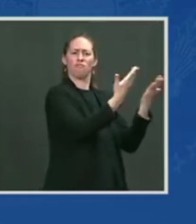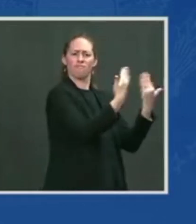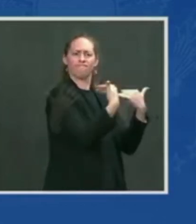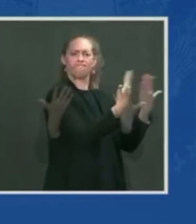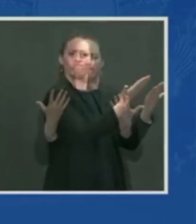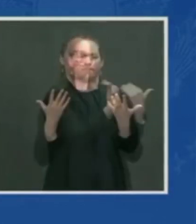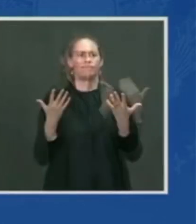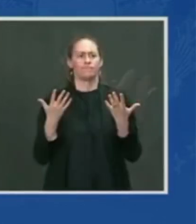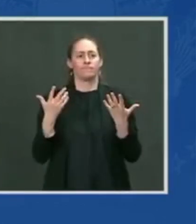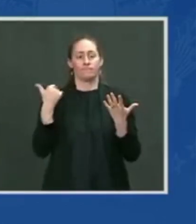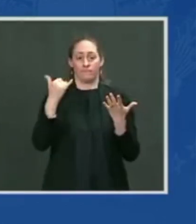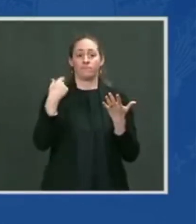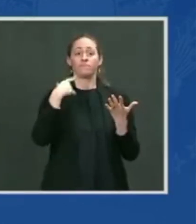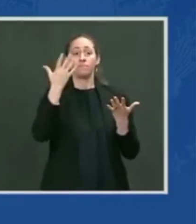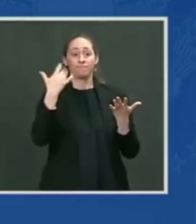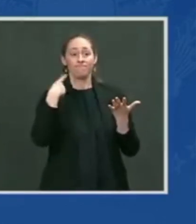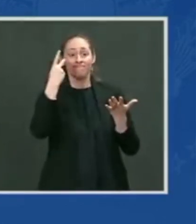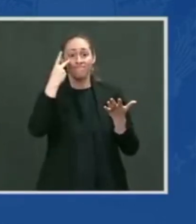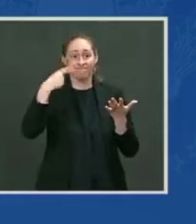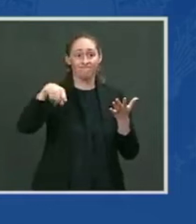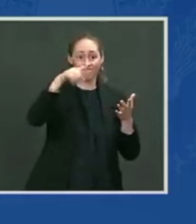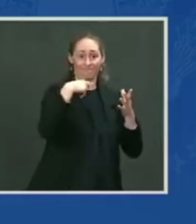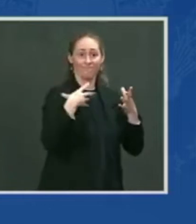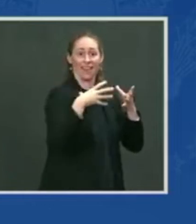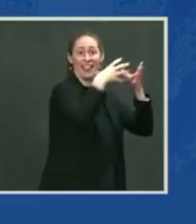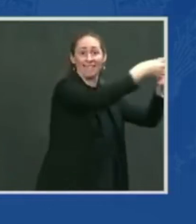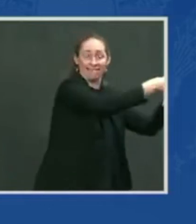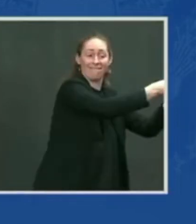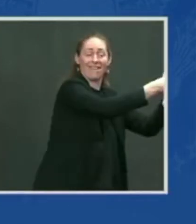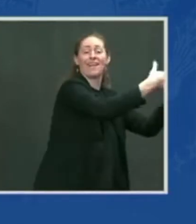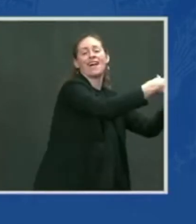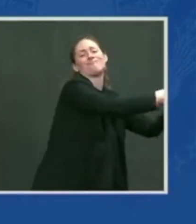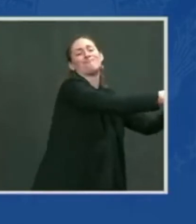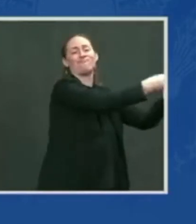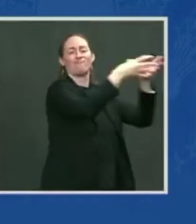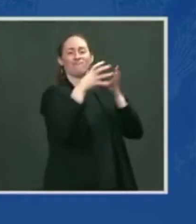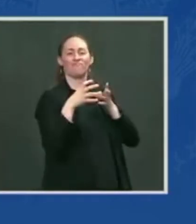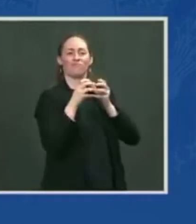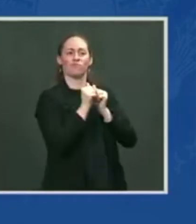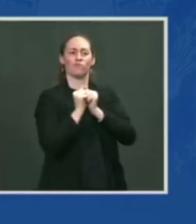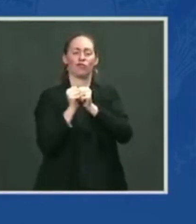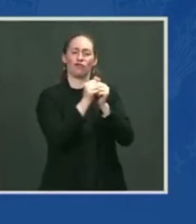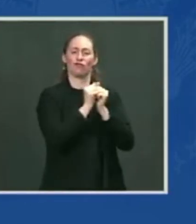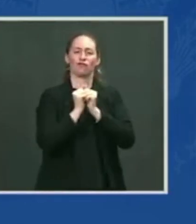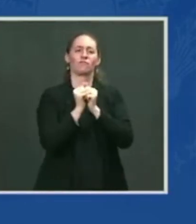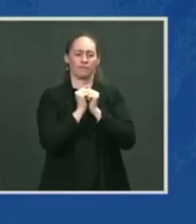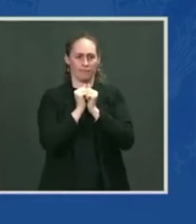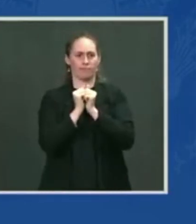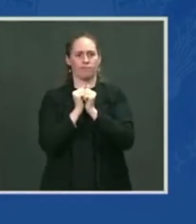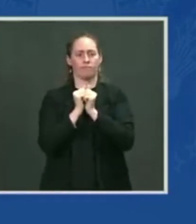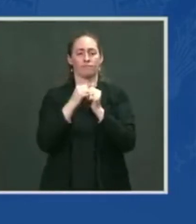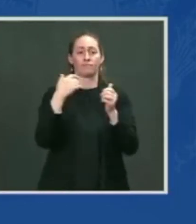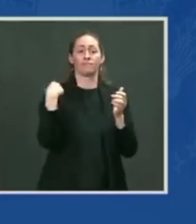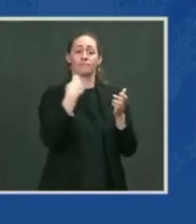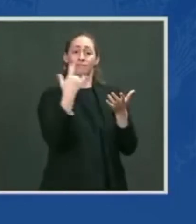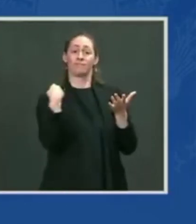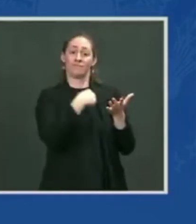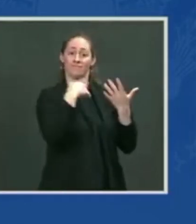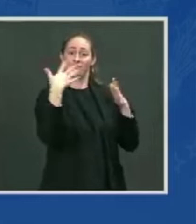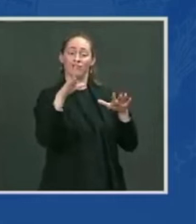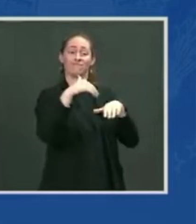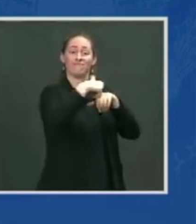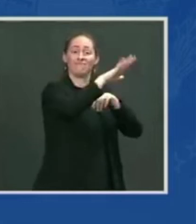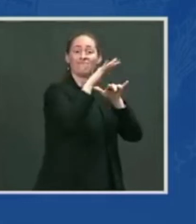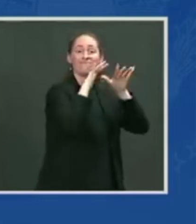1 of this year. U.S. troops, as well as forces deployed by our NATO allies and operational partners, will be out